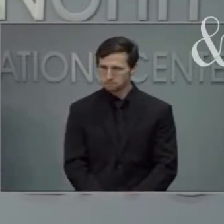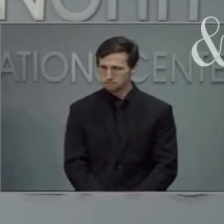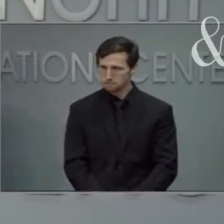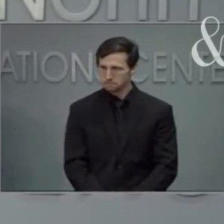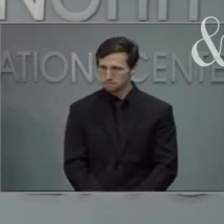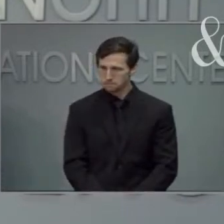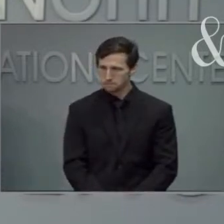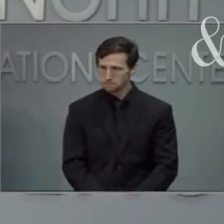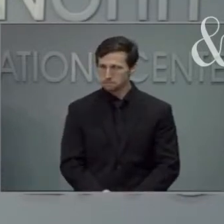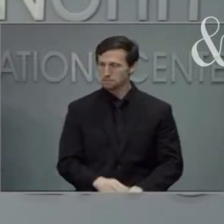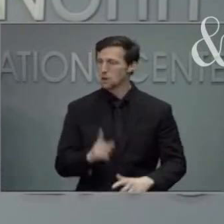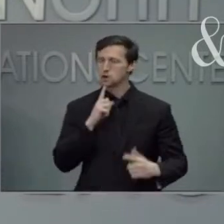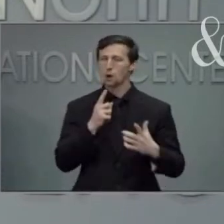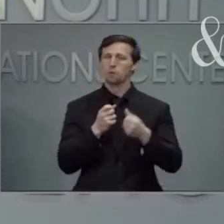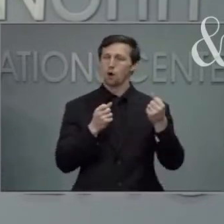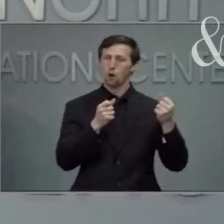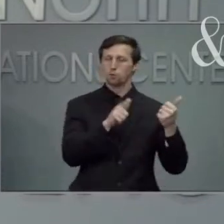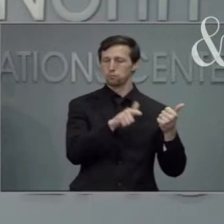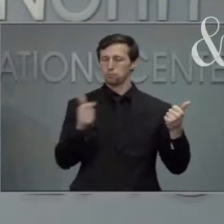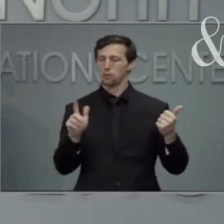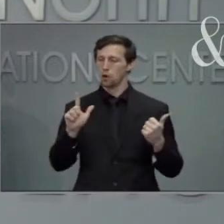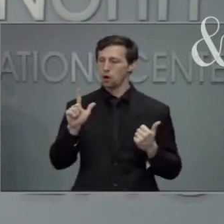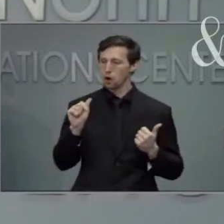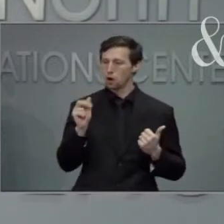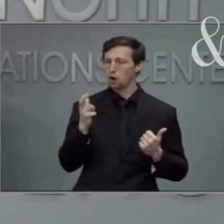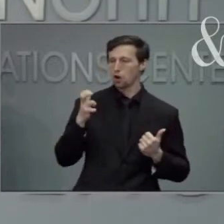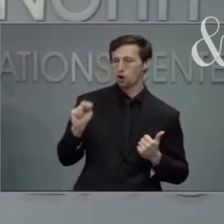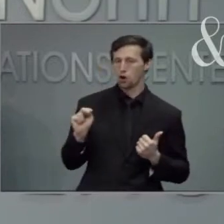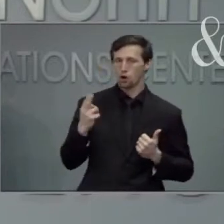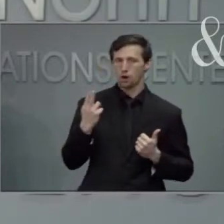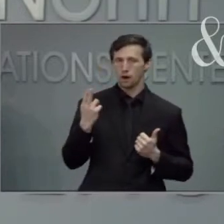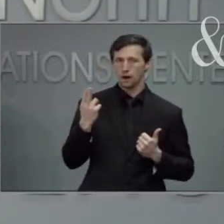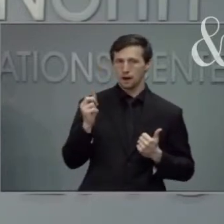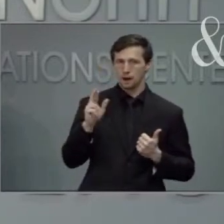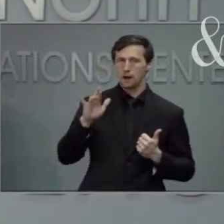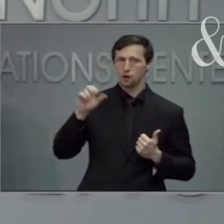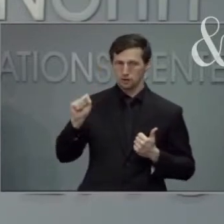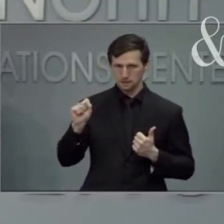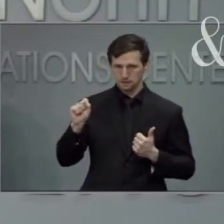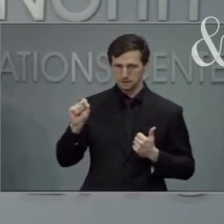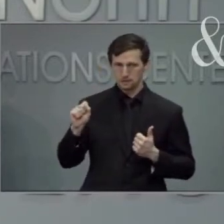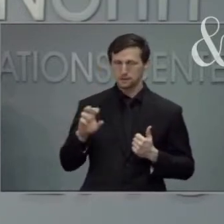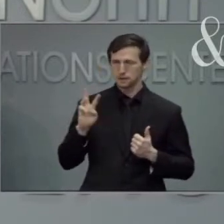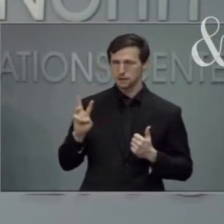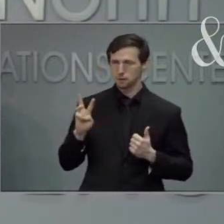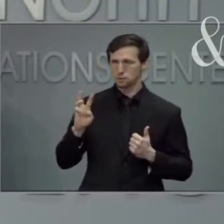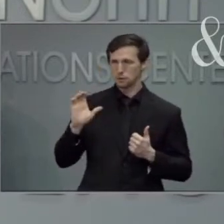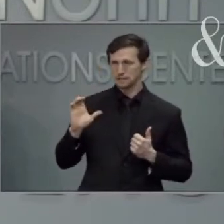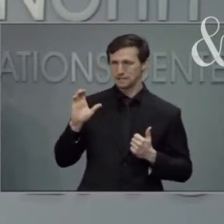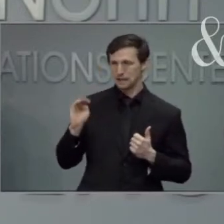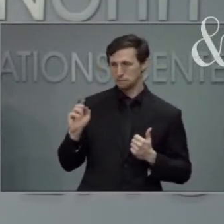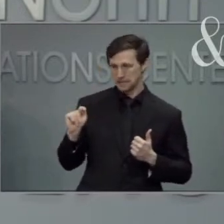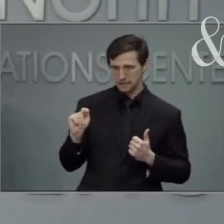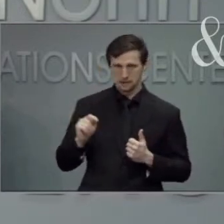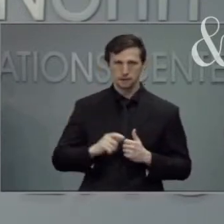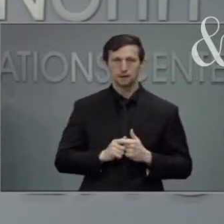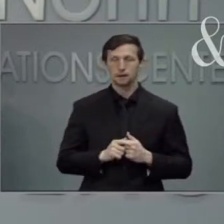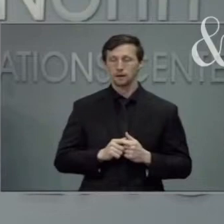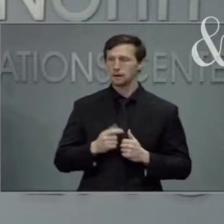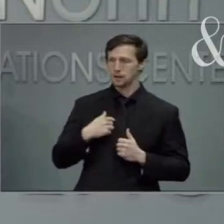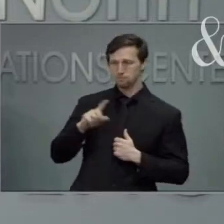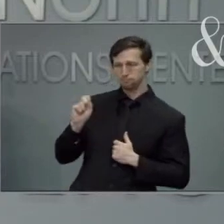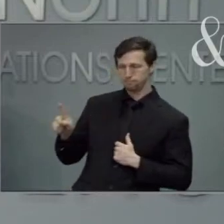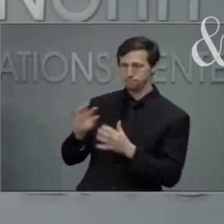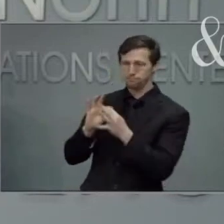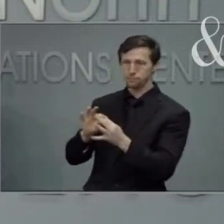We'll try Lana Harris from WCNC. Hi there. Yeah, Lana Harris from WCNC. So my question has to do